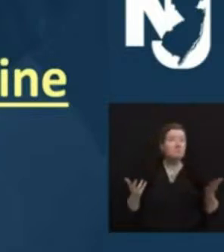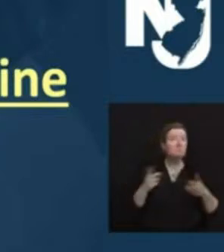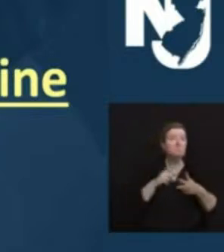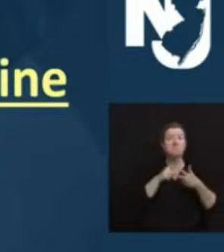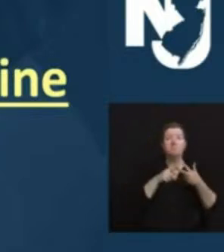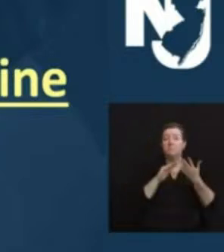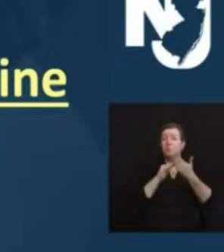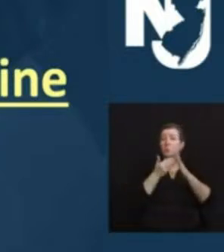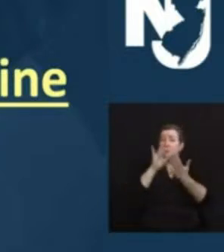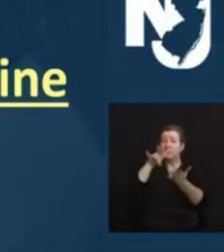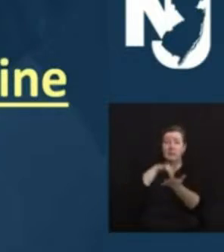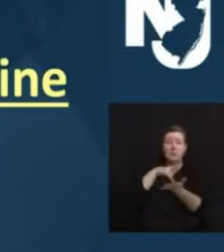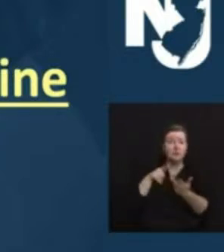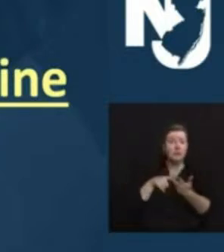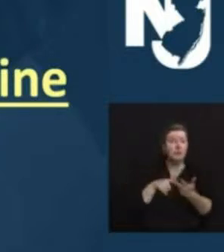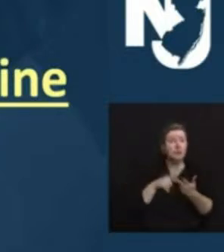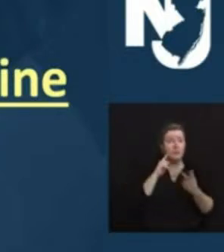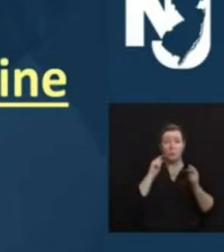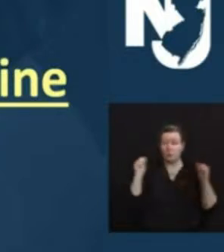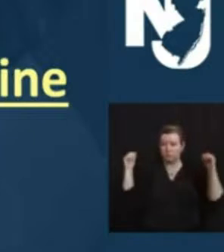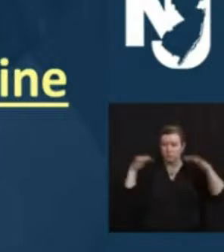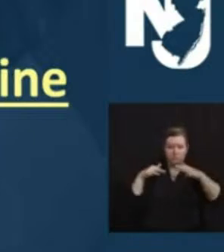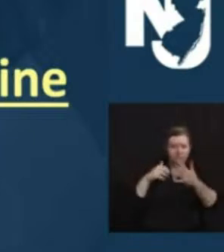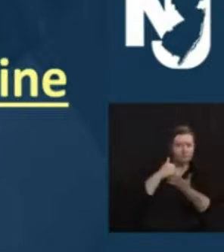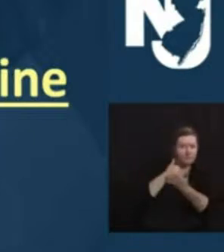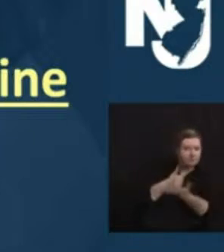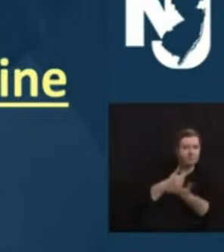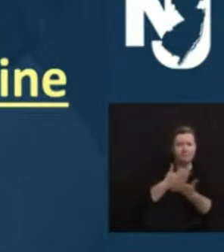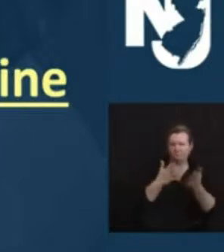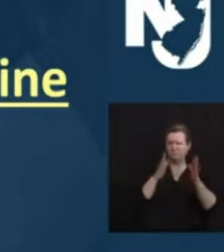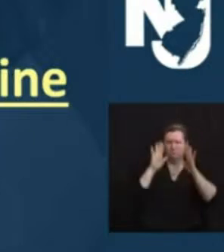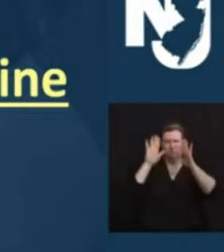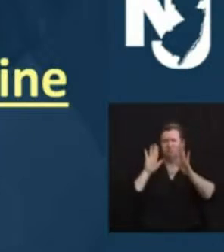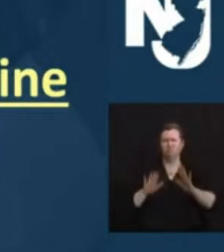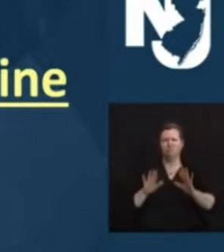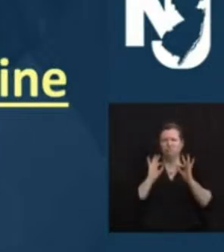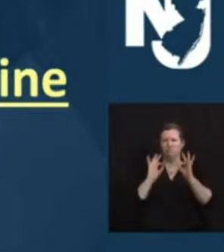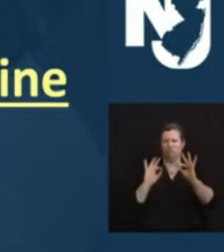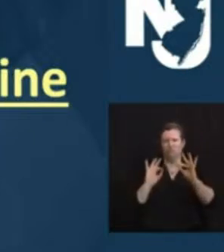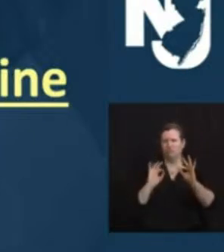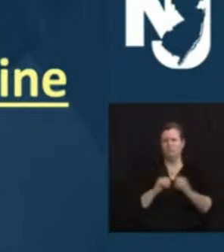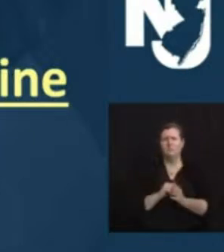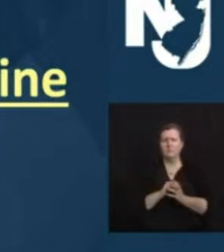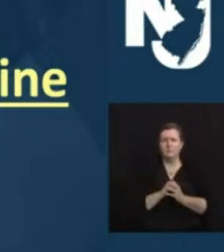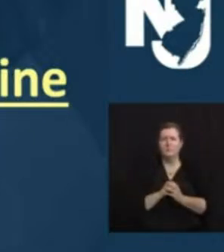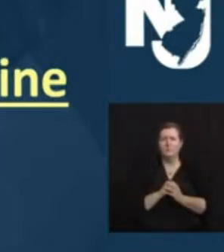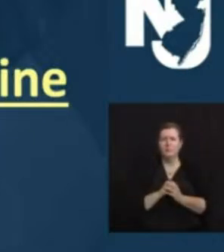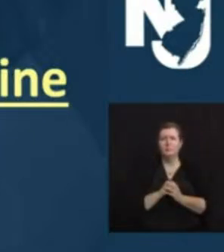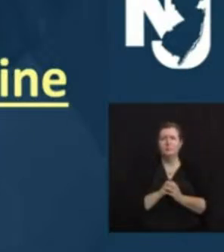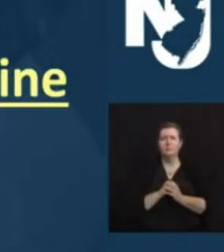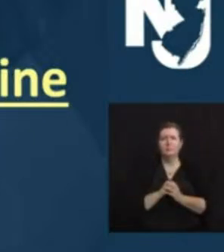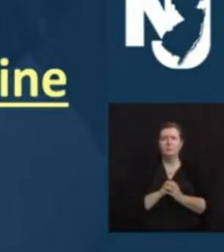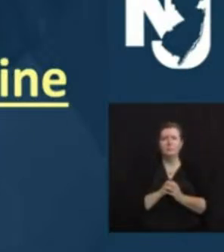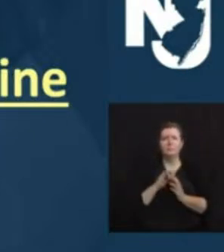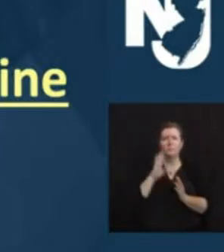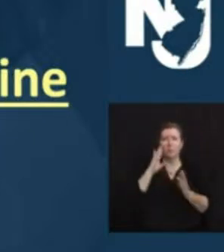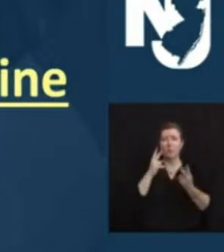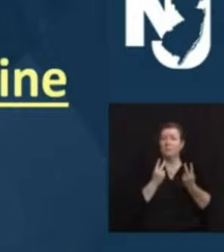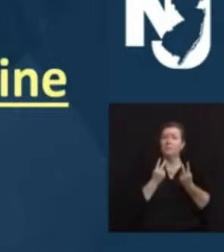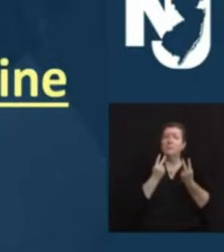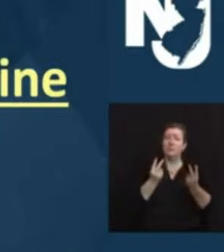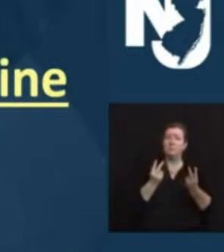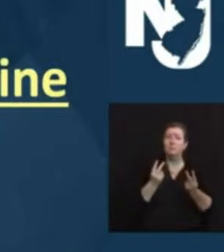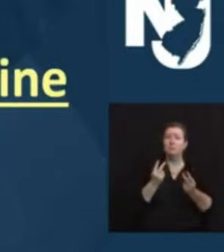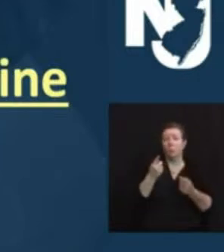us execute the plan. As it relates to one of these community gathering places, I'll be visiting one site next week